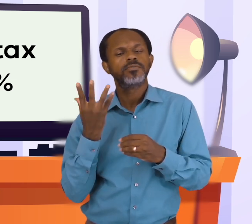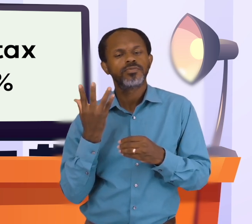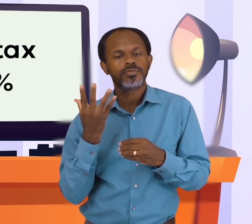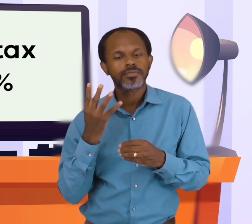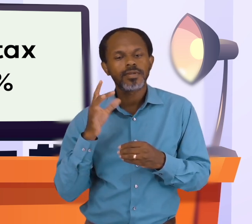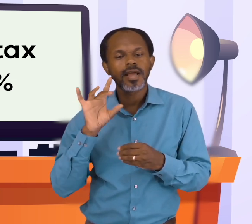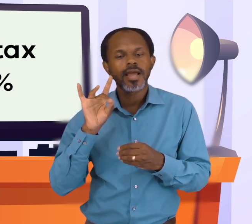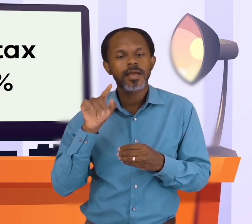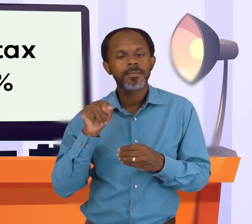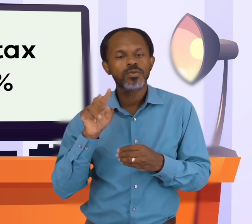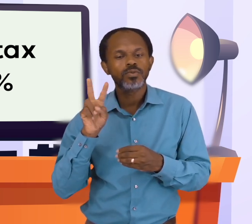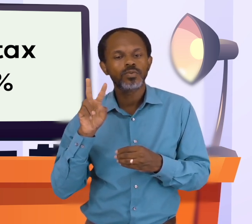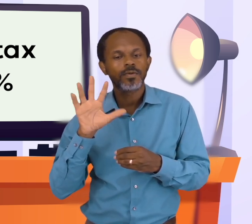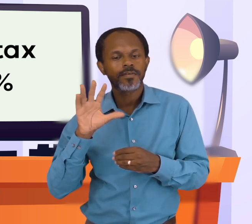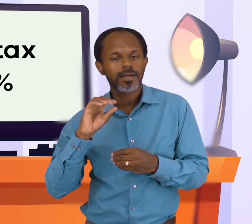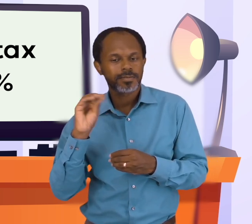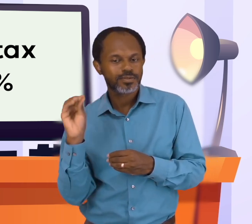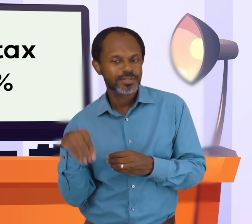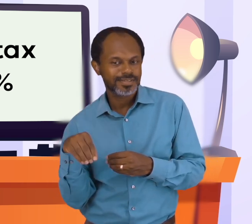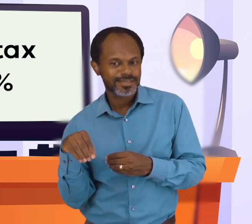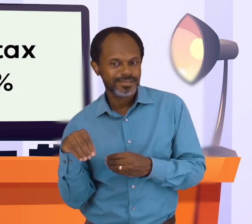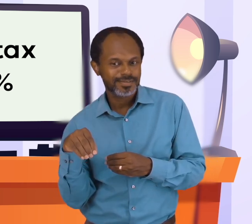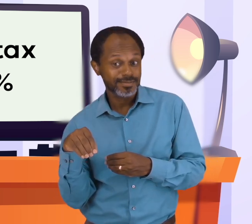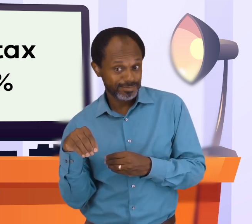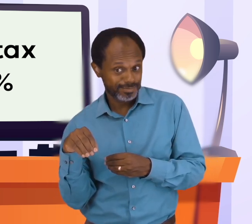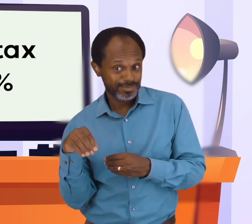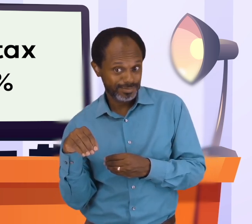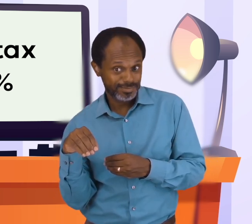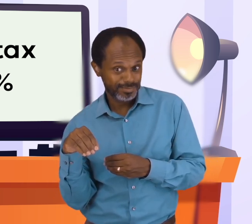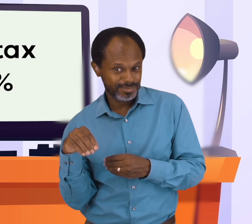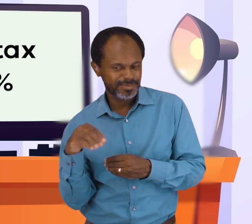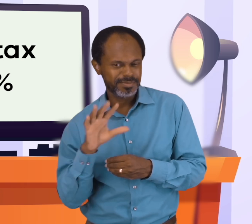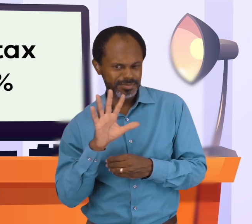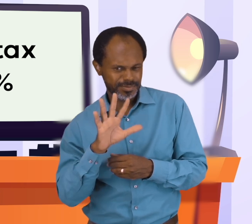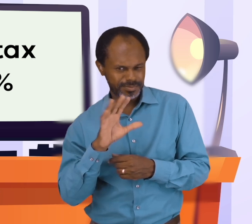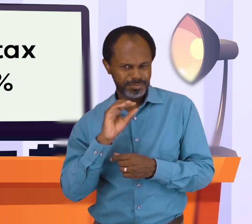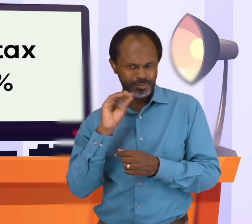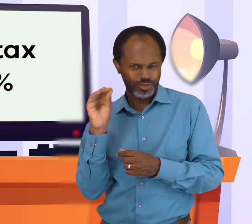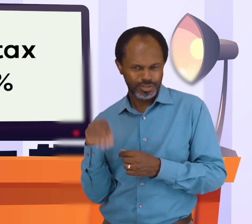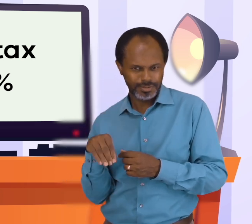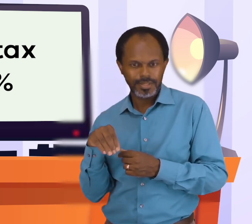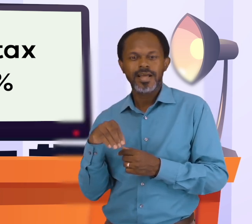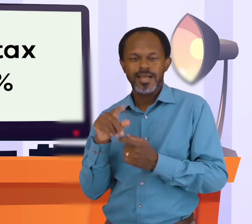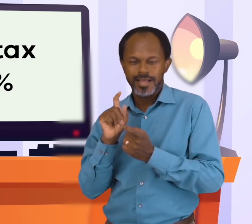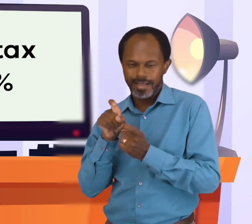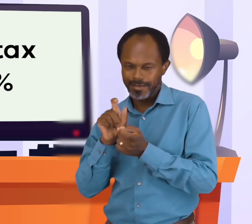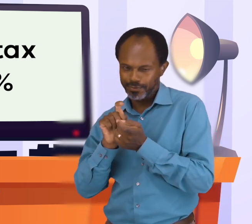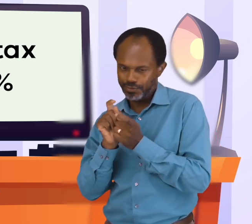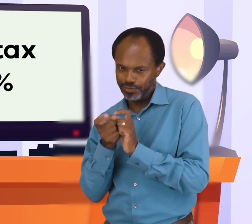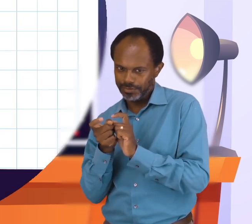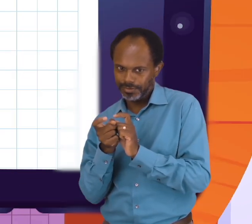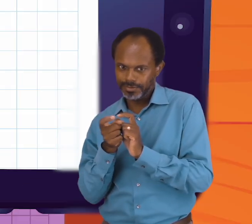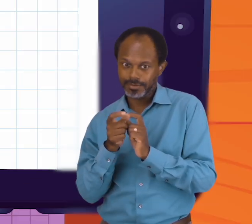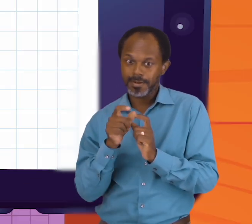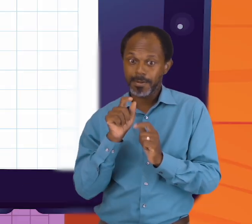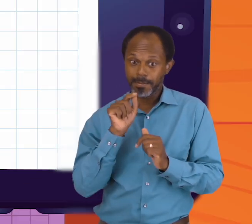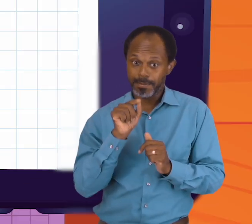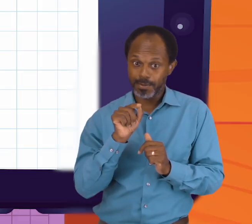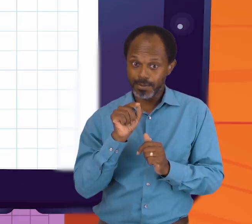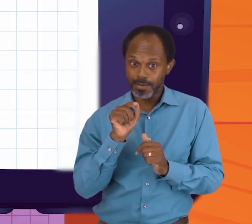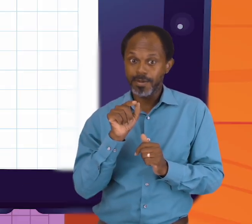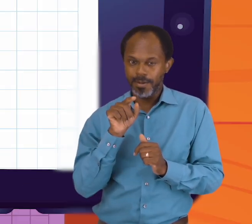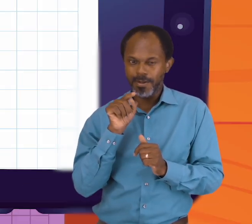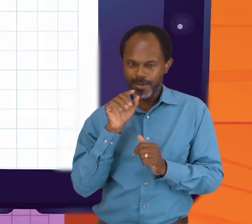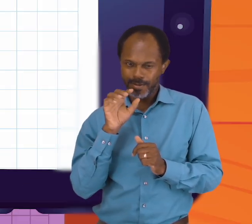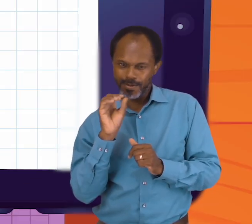finds out that the sales tax for the book is 8.25%. First,